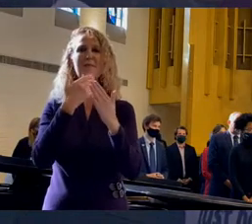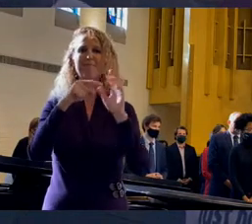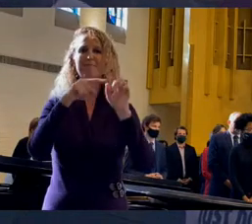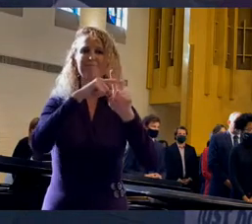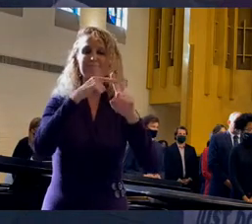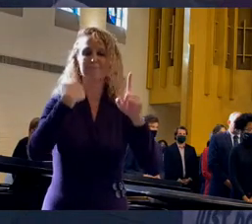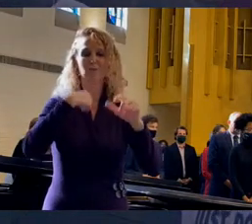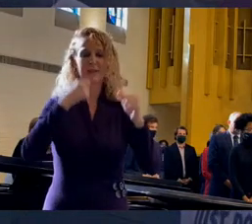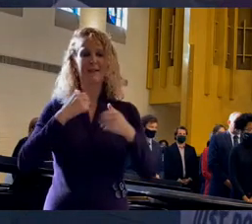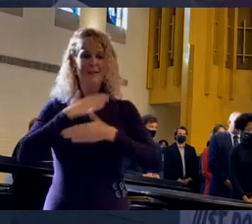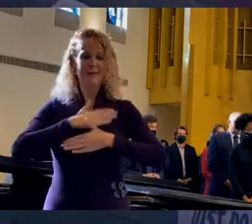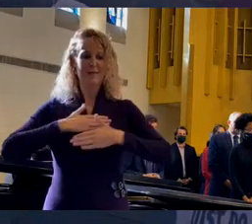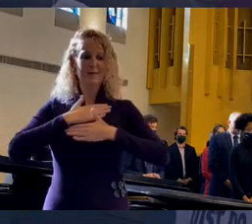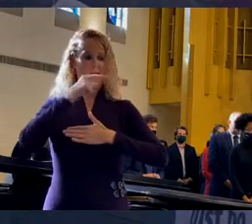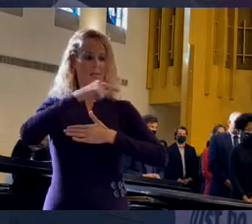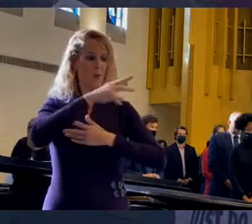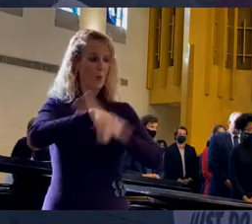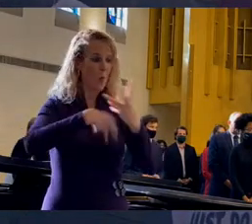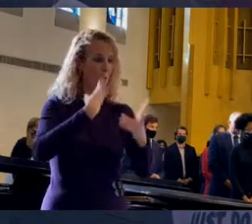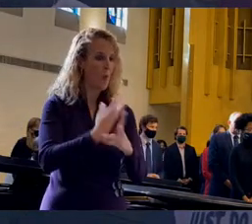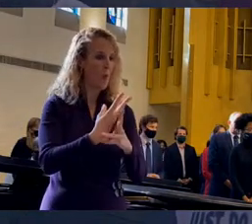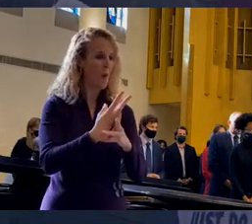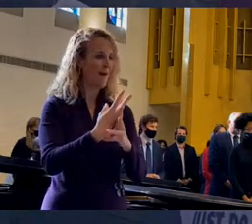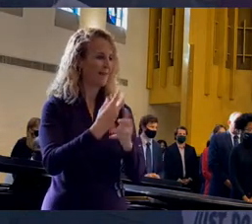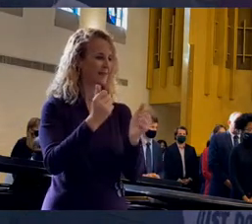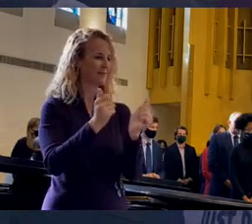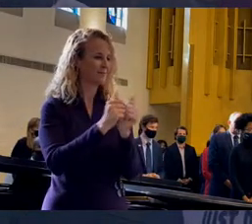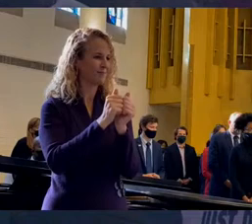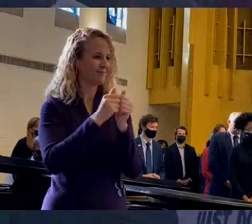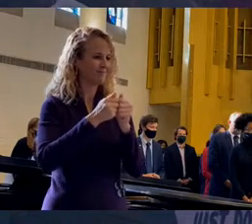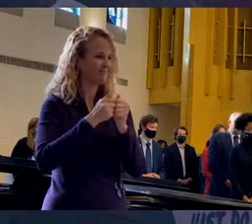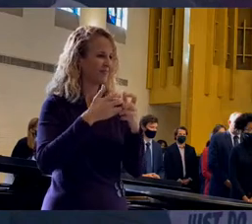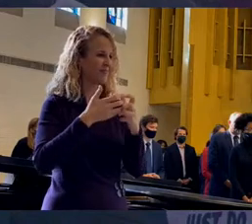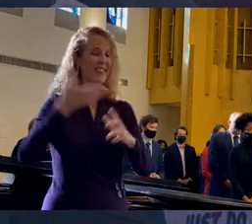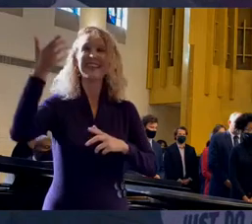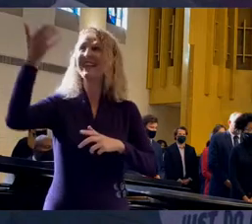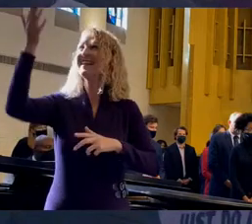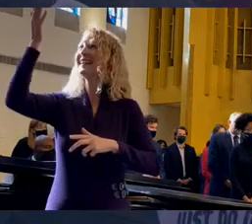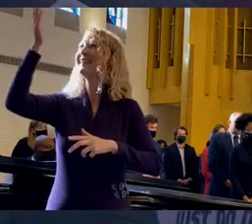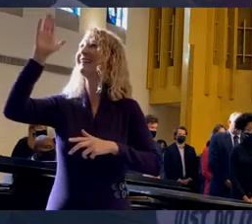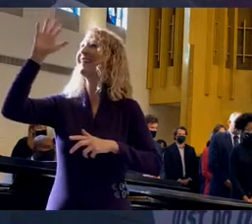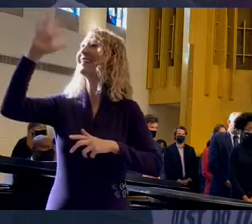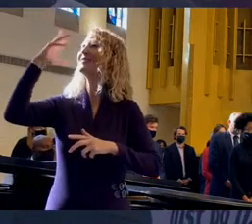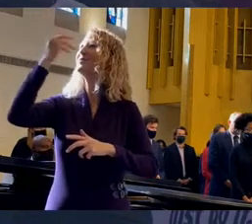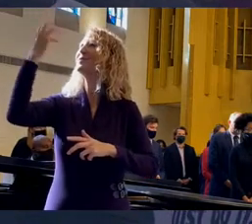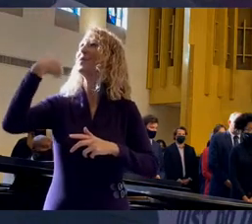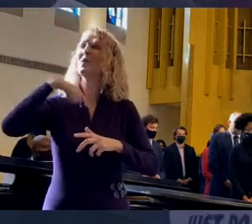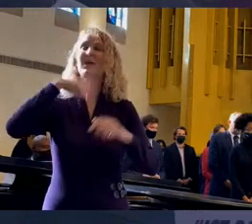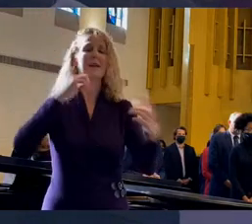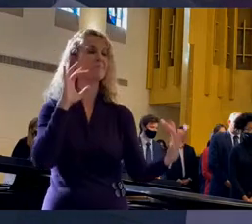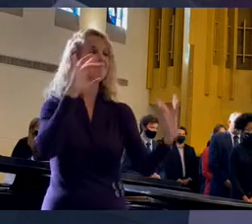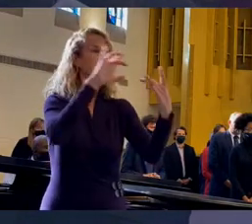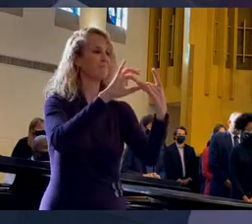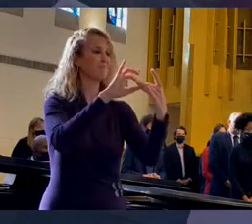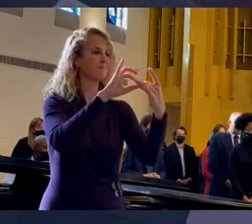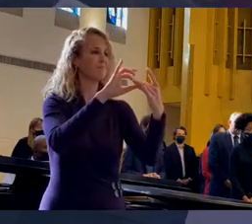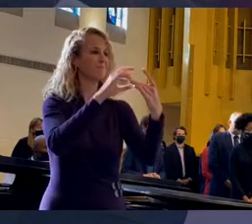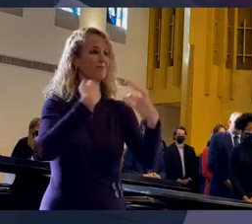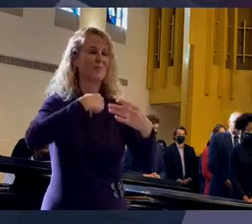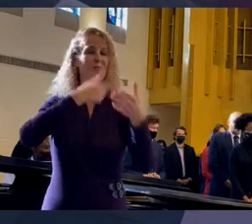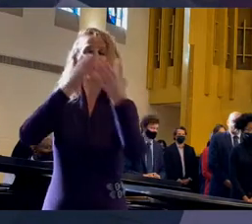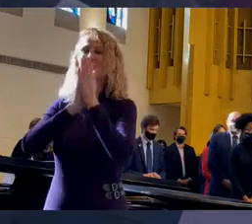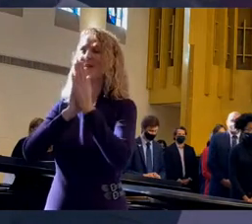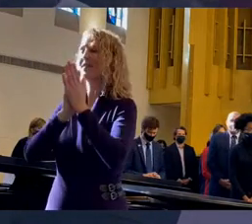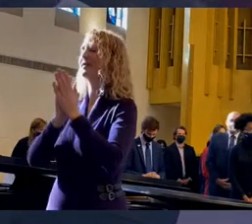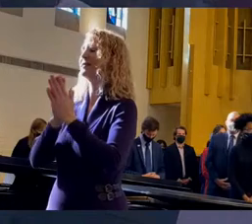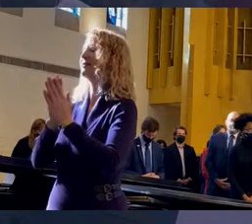that we can appreciate a world charged with the grandeur of God to be bridge builders and caretakers of our common home. We